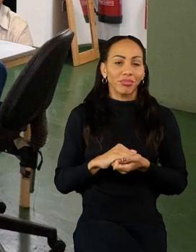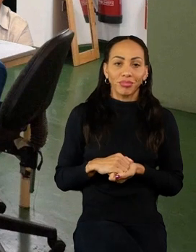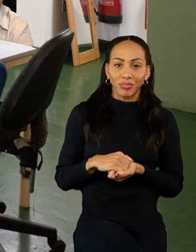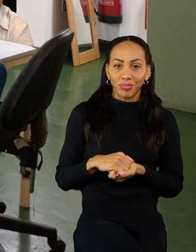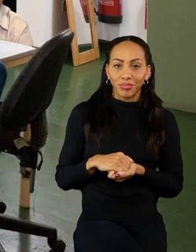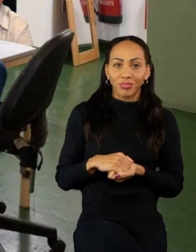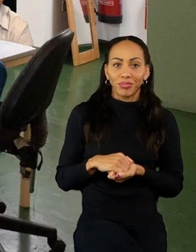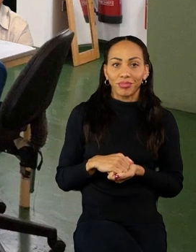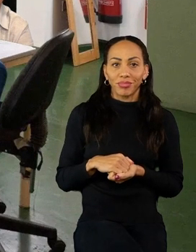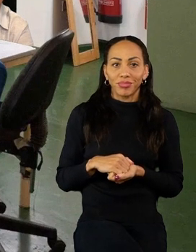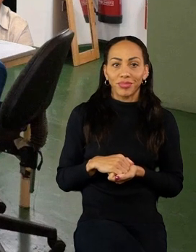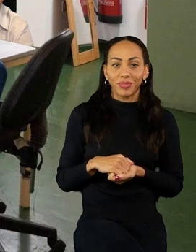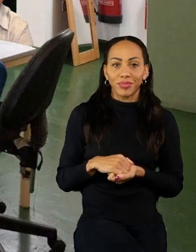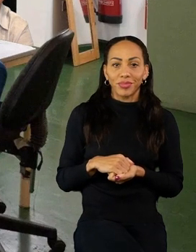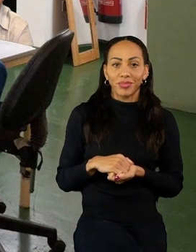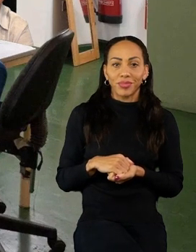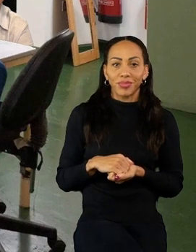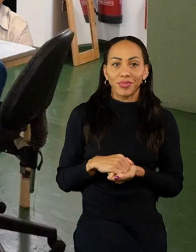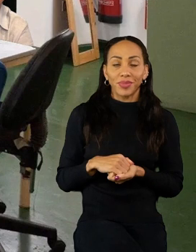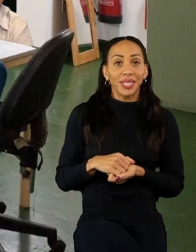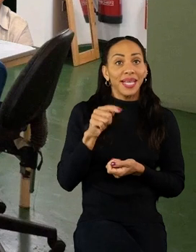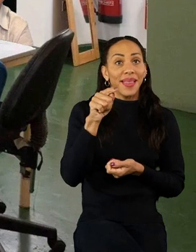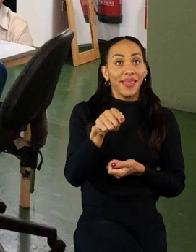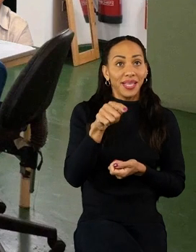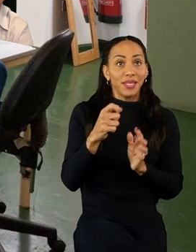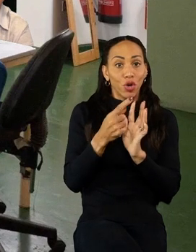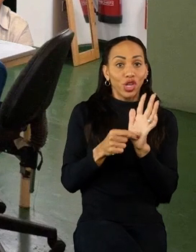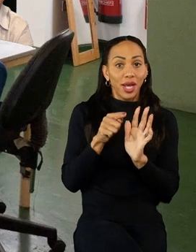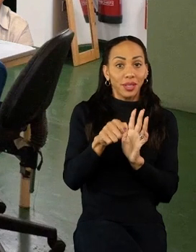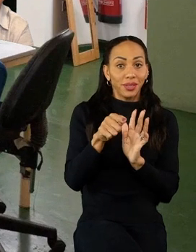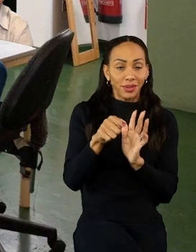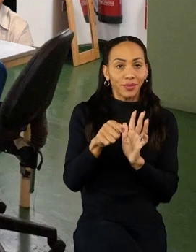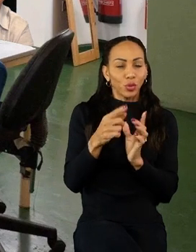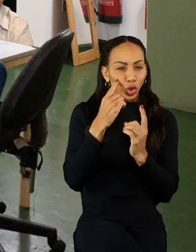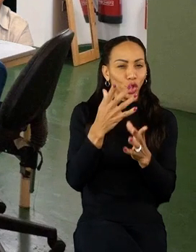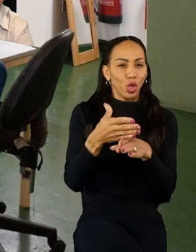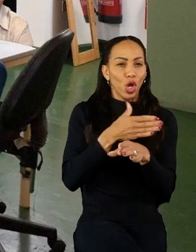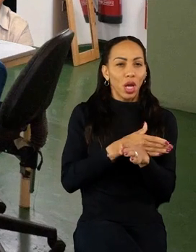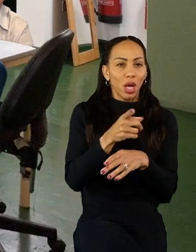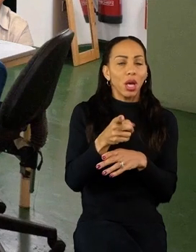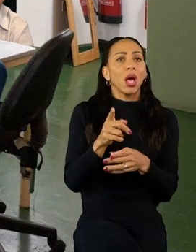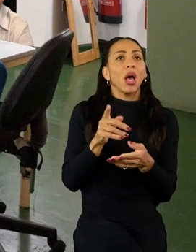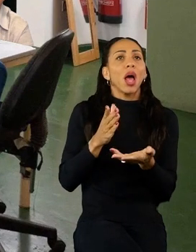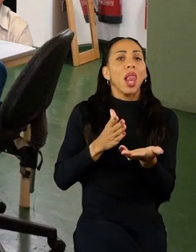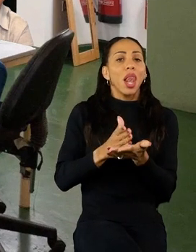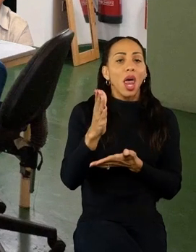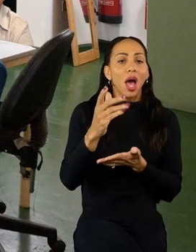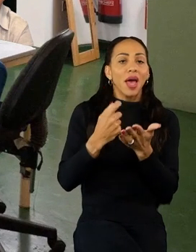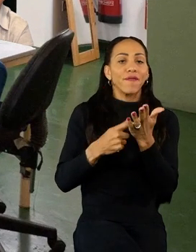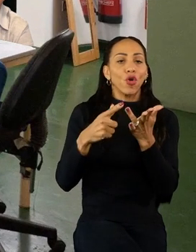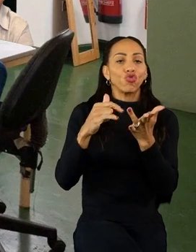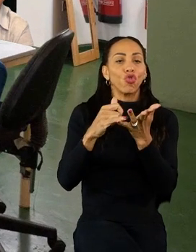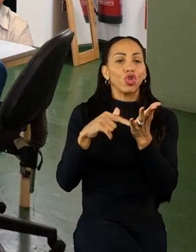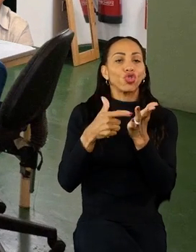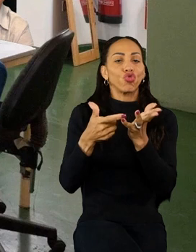the two performers. And then with that piece we showed earlier on, the video clip, That was